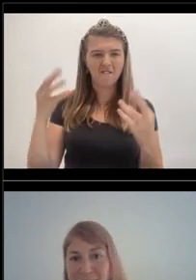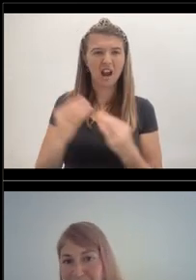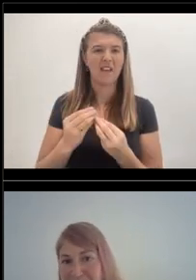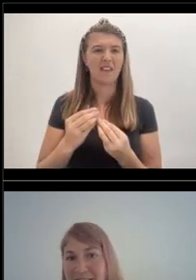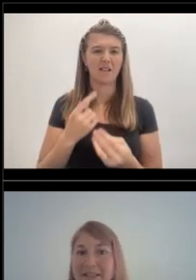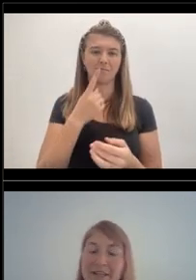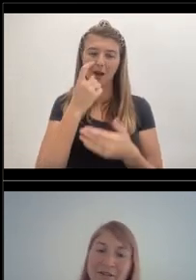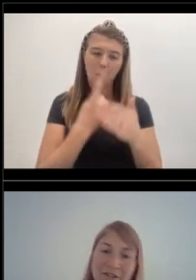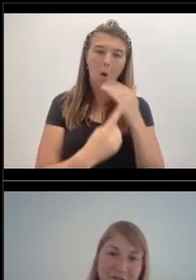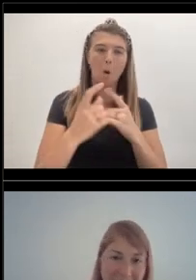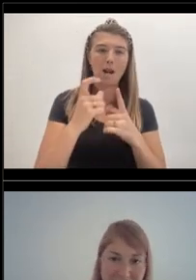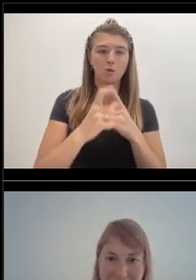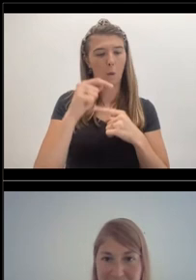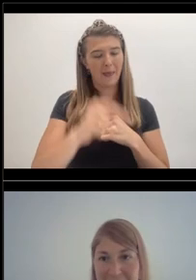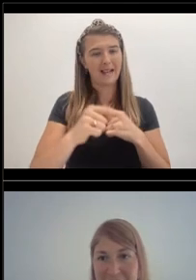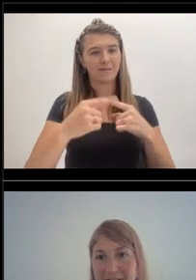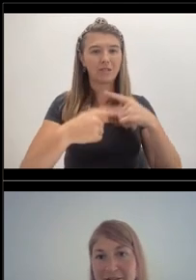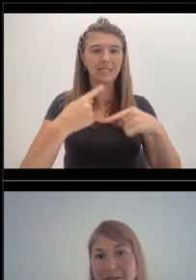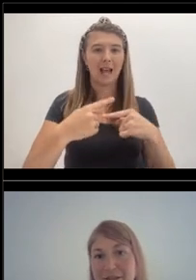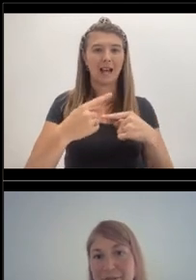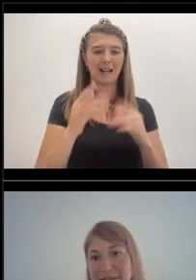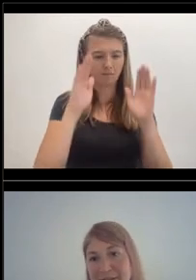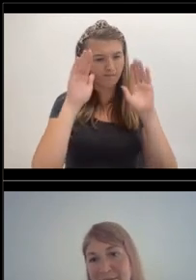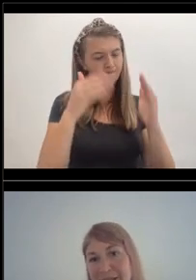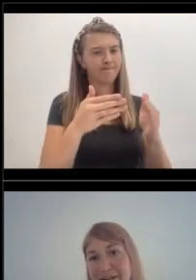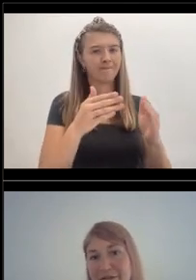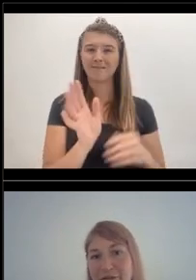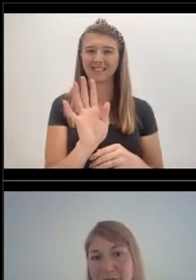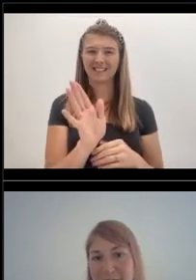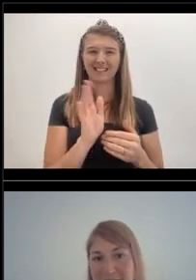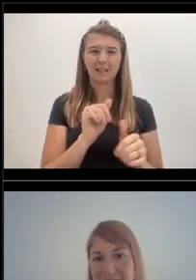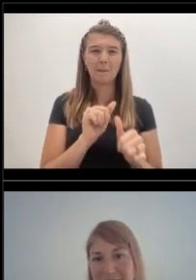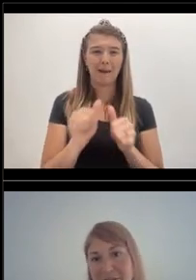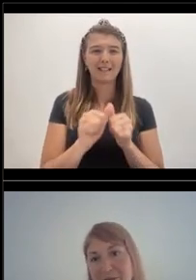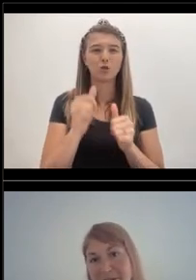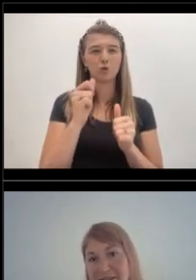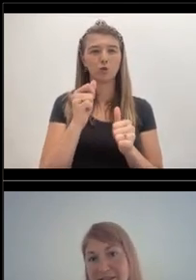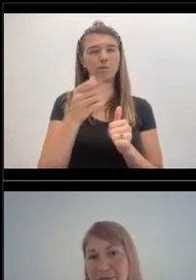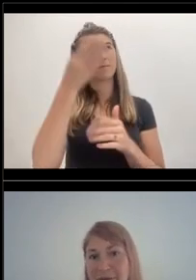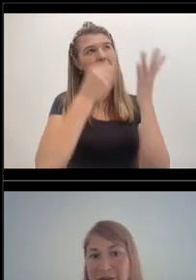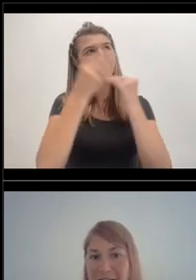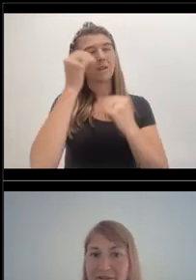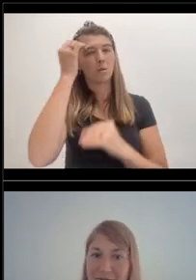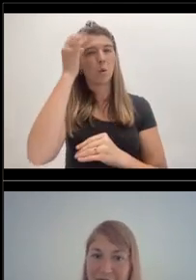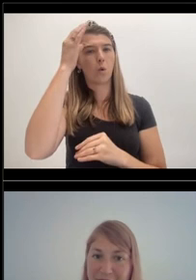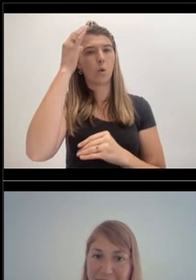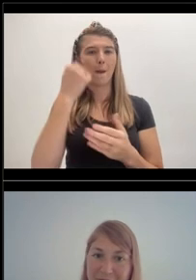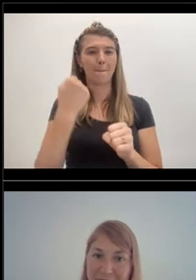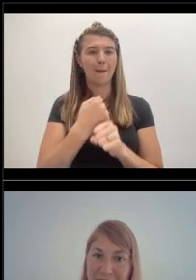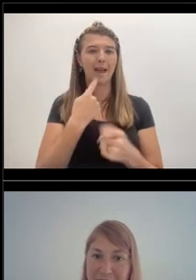do this one recycling technology or that one recycling technology, but make informed choices and be aware